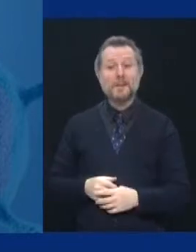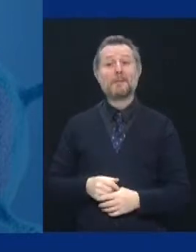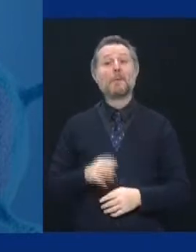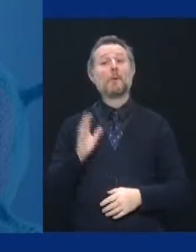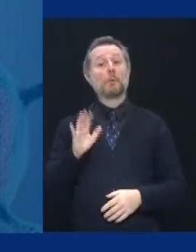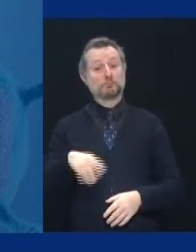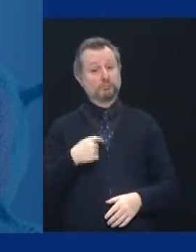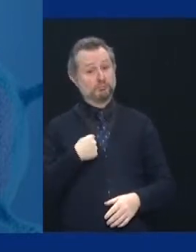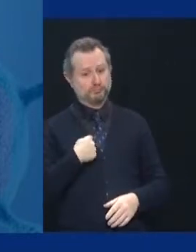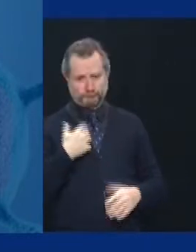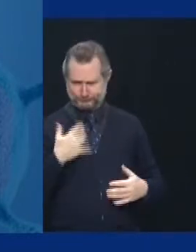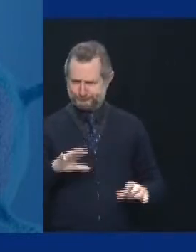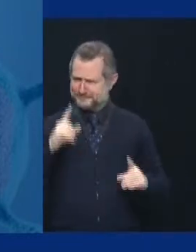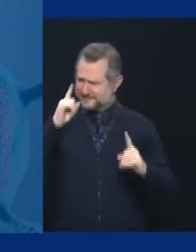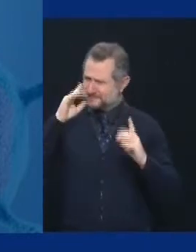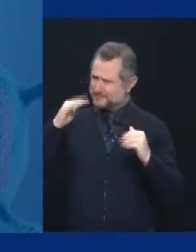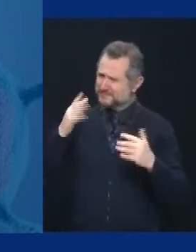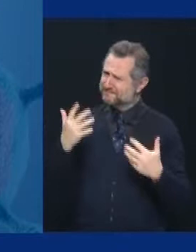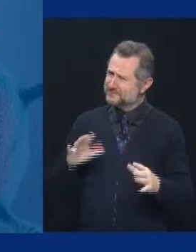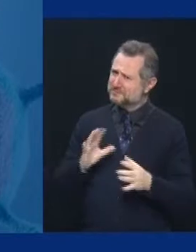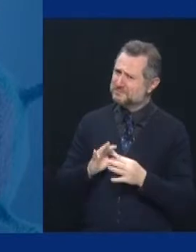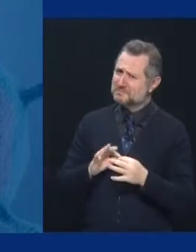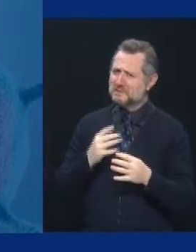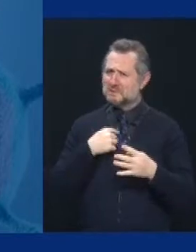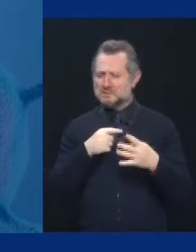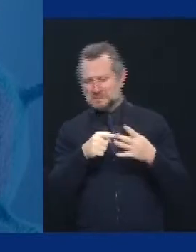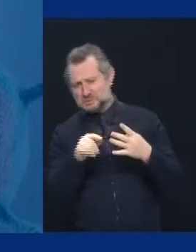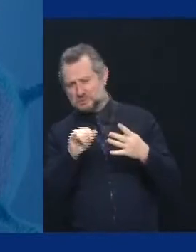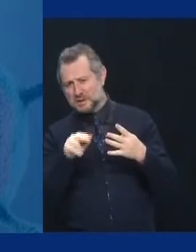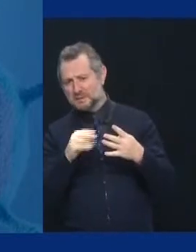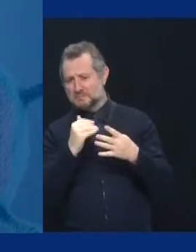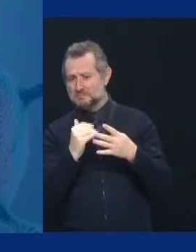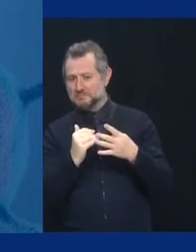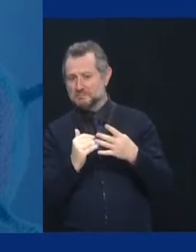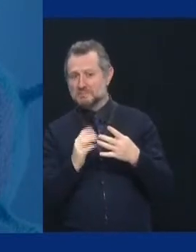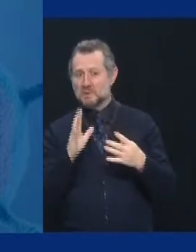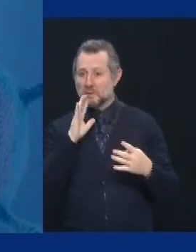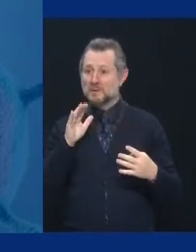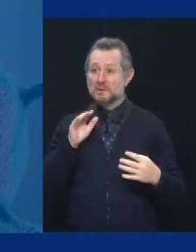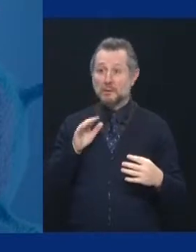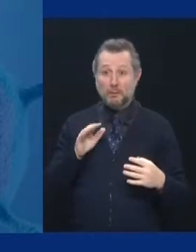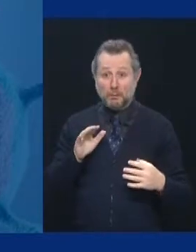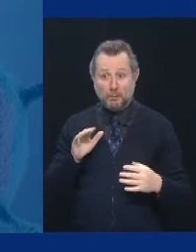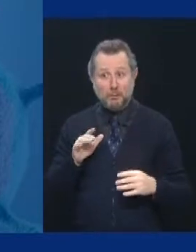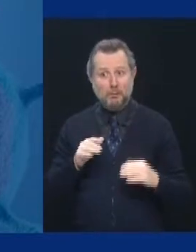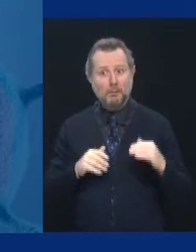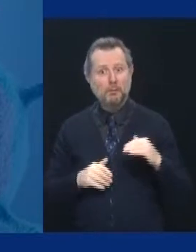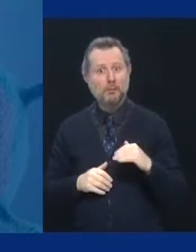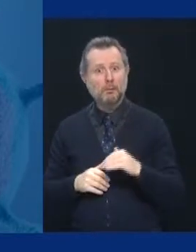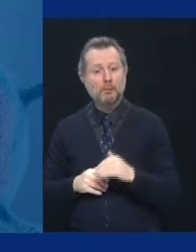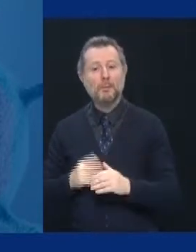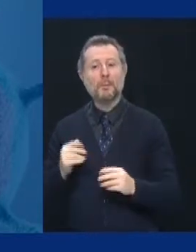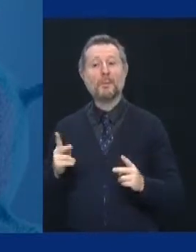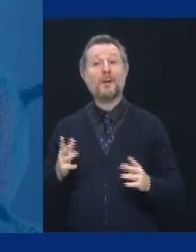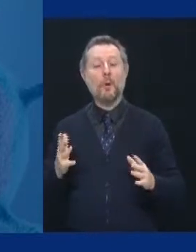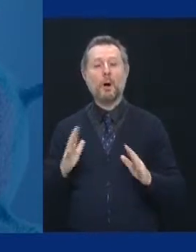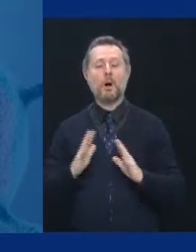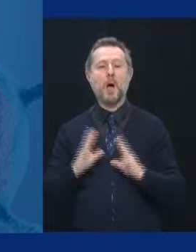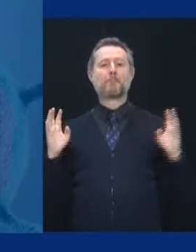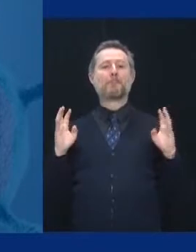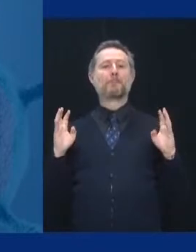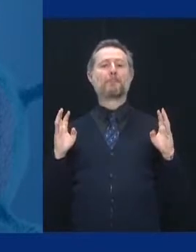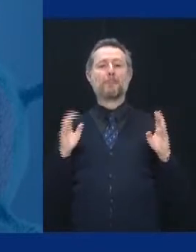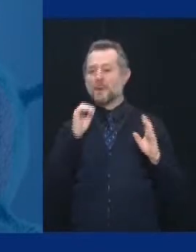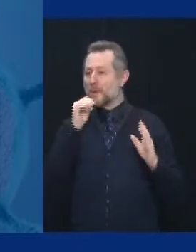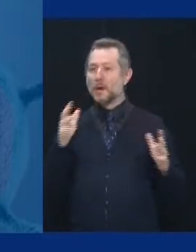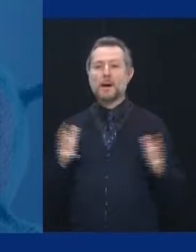expected mid-January, late January to start to see that number to come down because the concentration of social gatherings was coming down. And